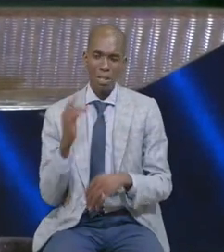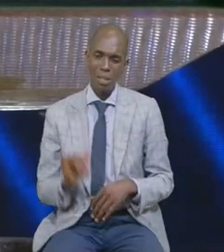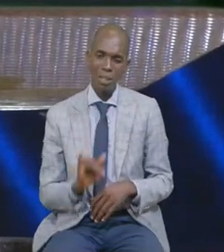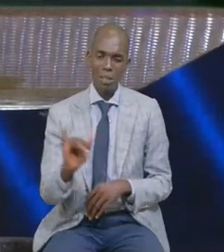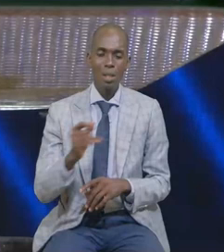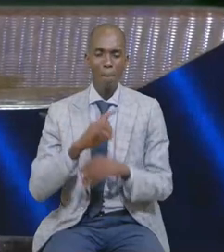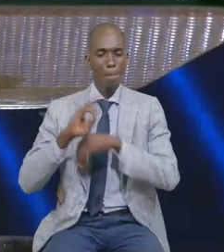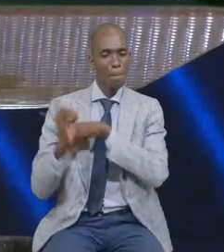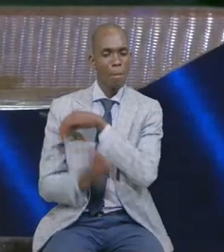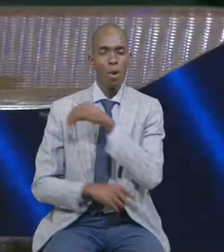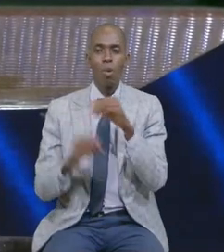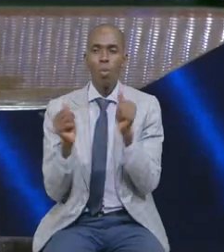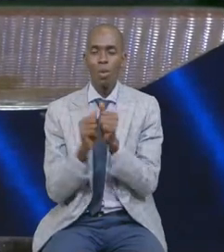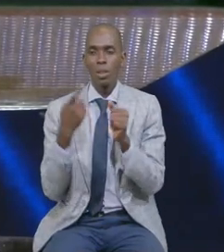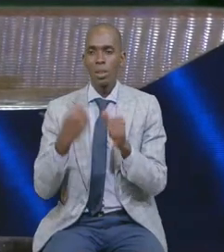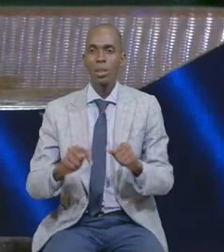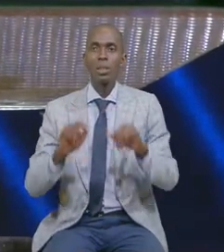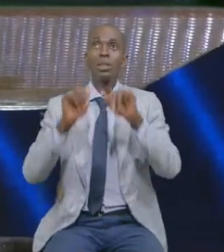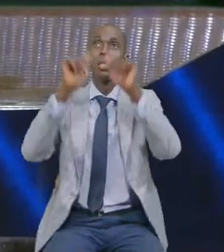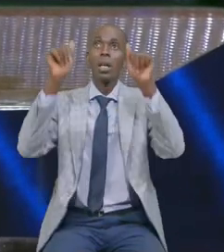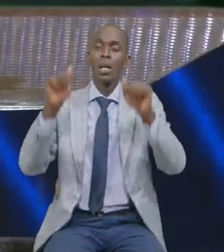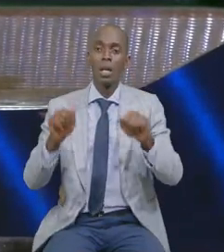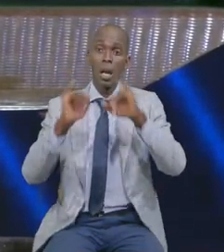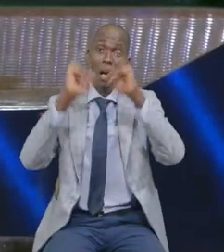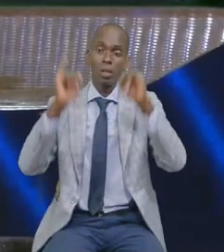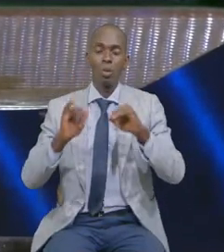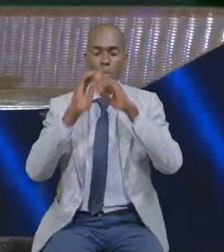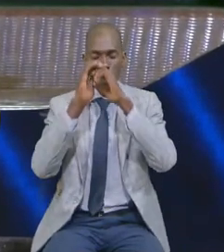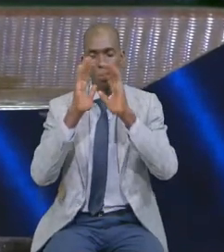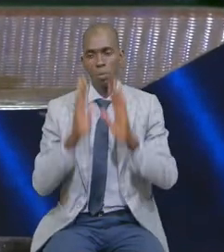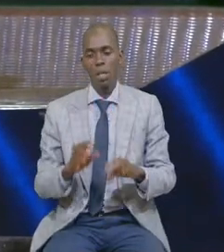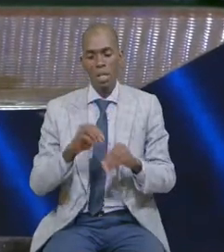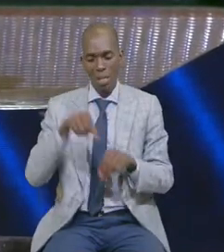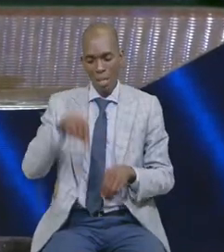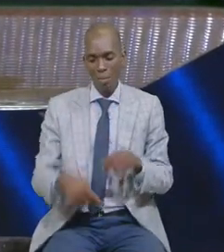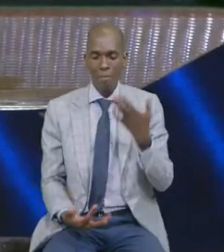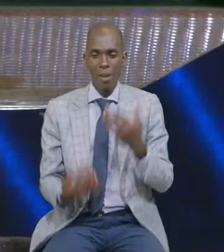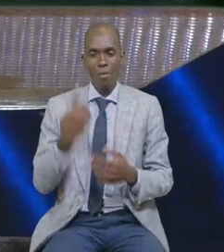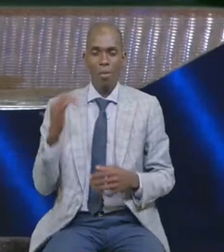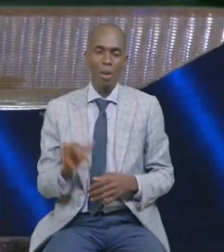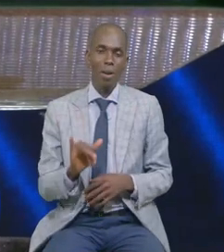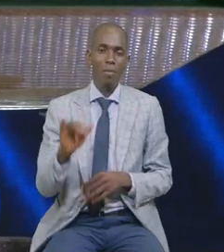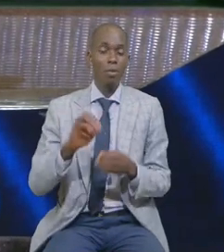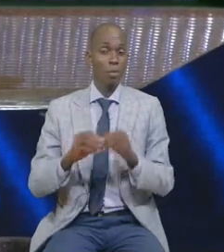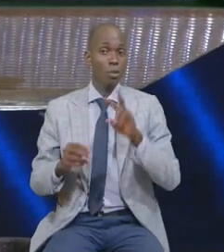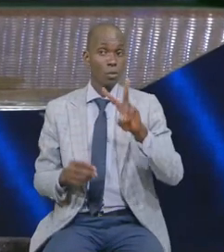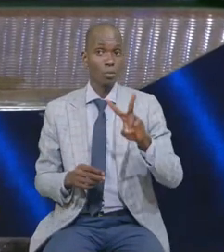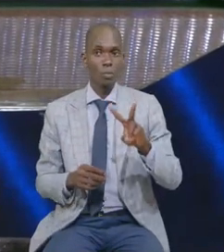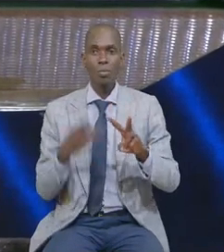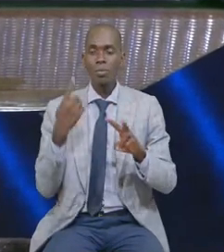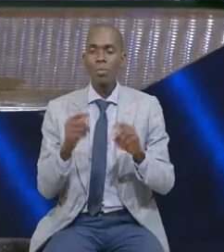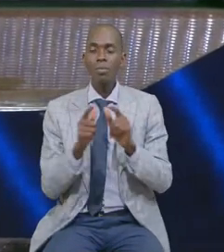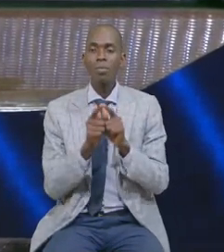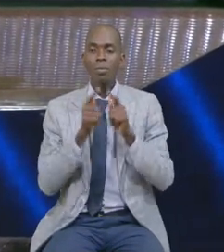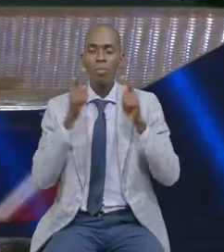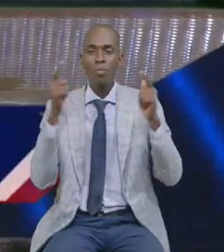the idol worshippers in hellfire forever. Let's look at number two here. Number two here, we're looking at the great